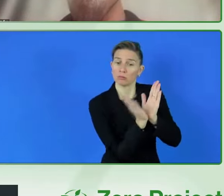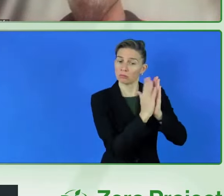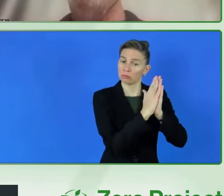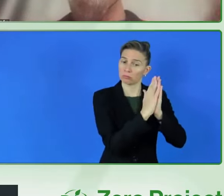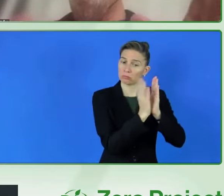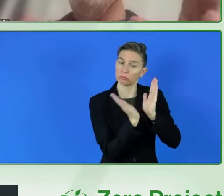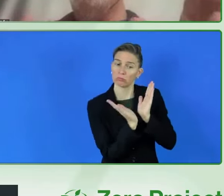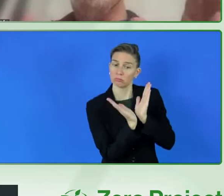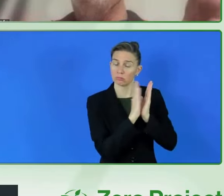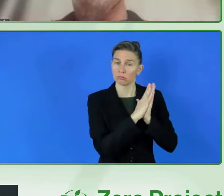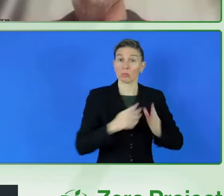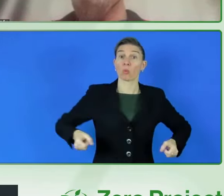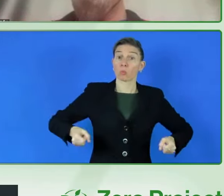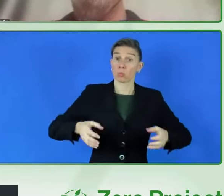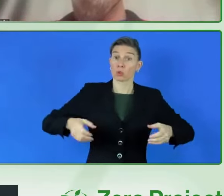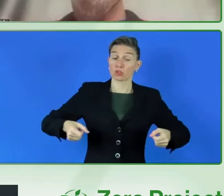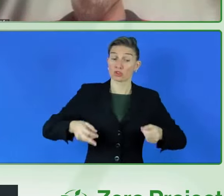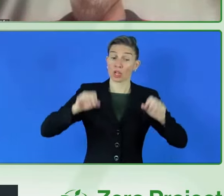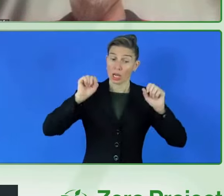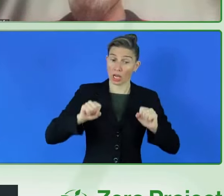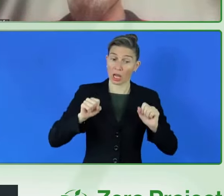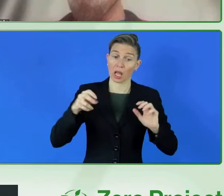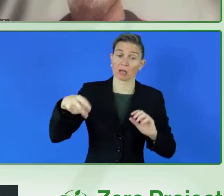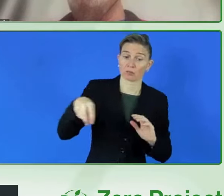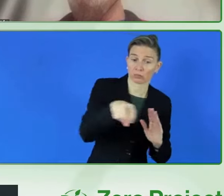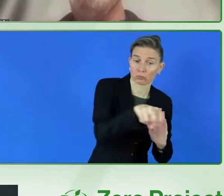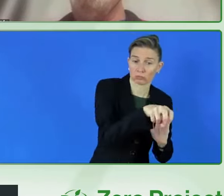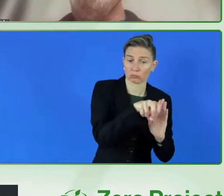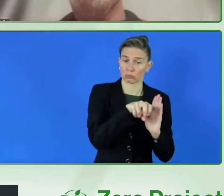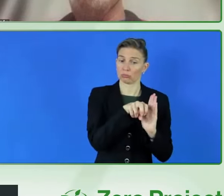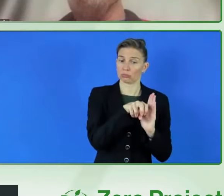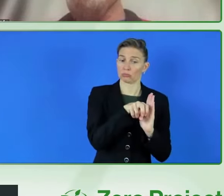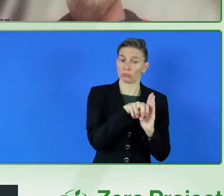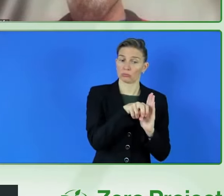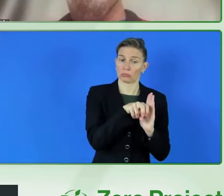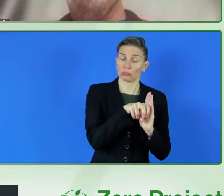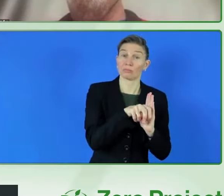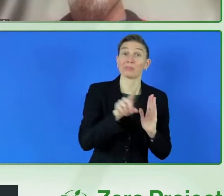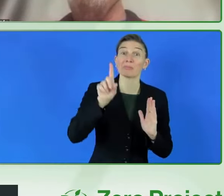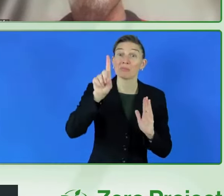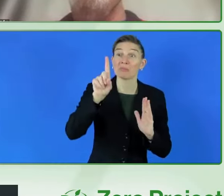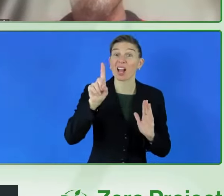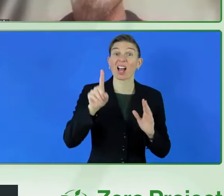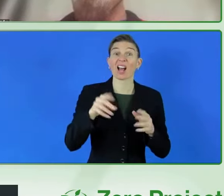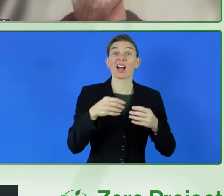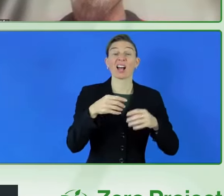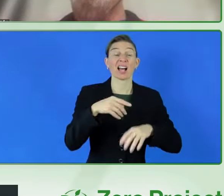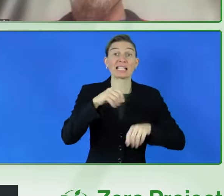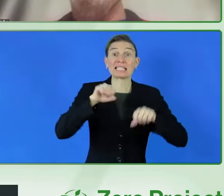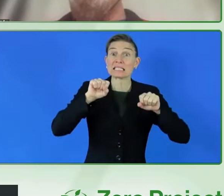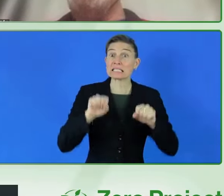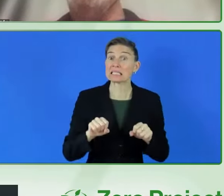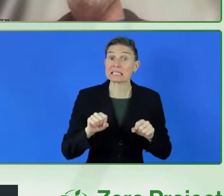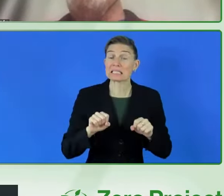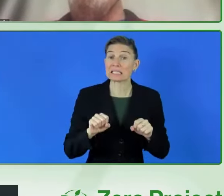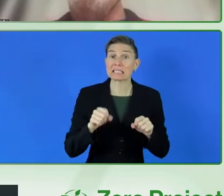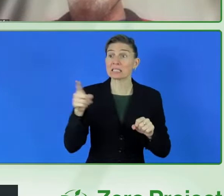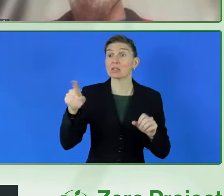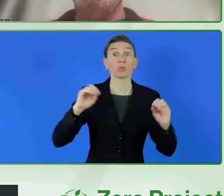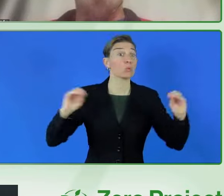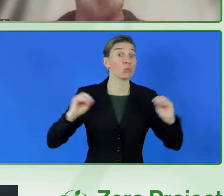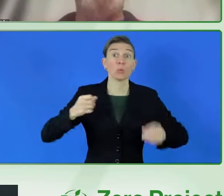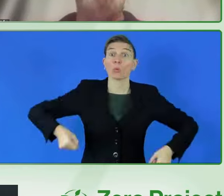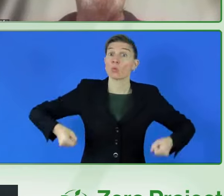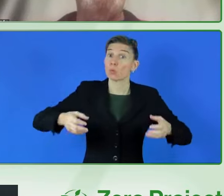maneuver and move around. But importantly, you're not losing any seats. All those squabs can lift upright and you've got the full number of